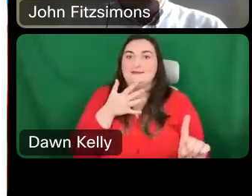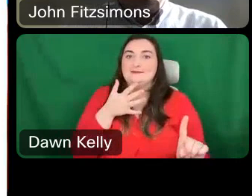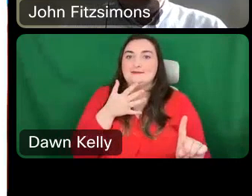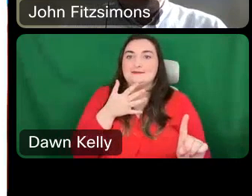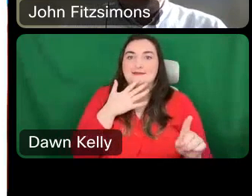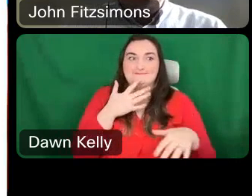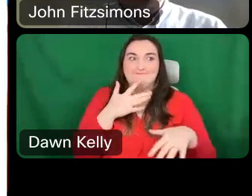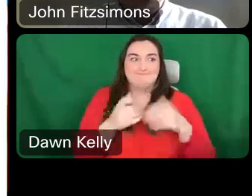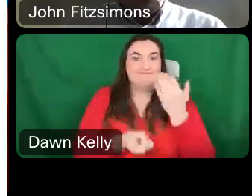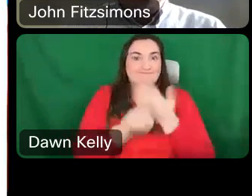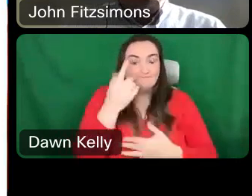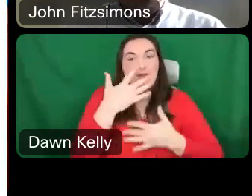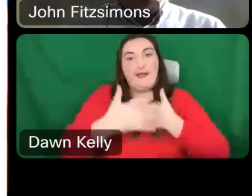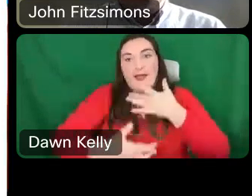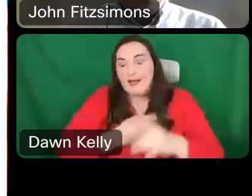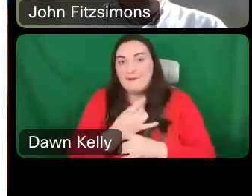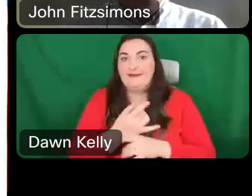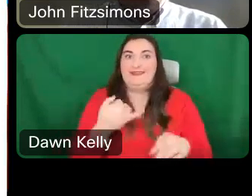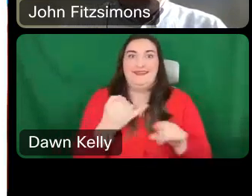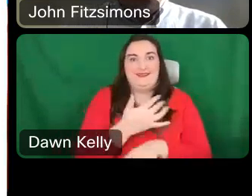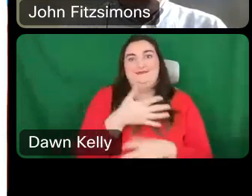harmful events and incidents happen within healthcare.